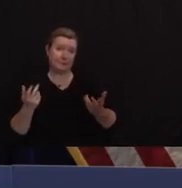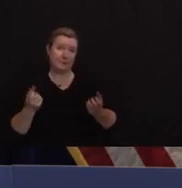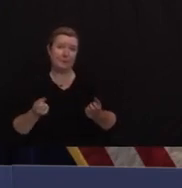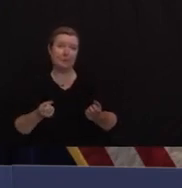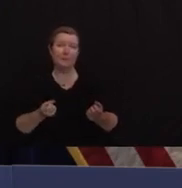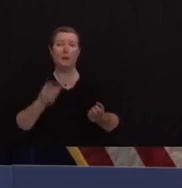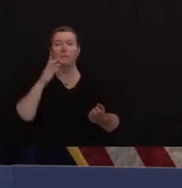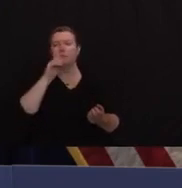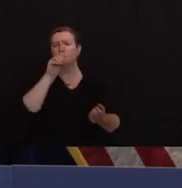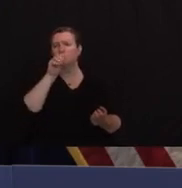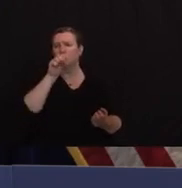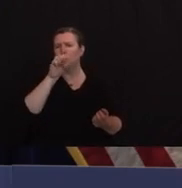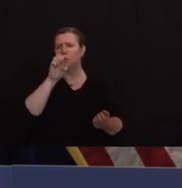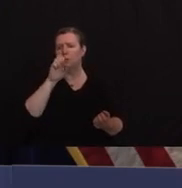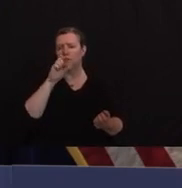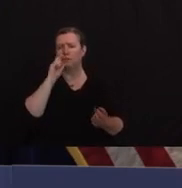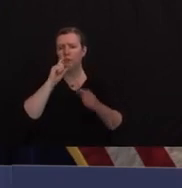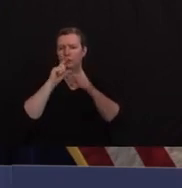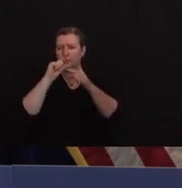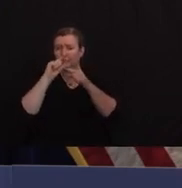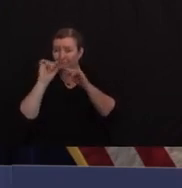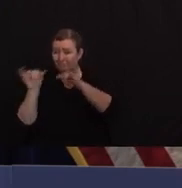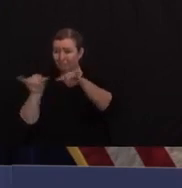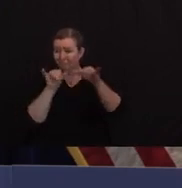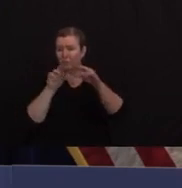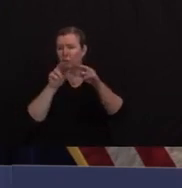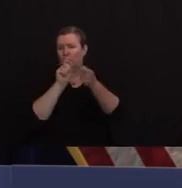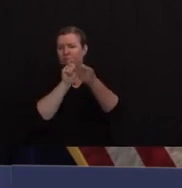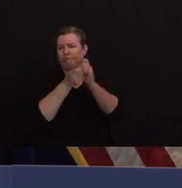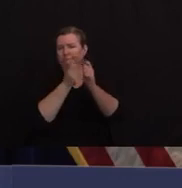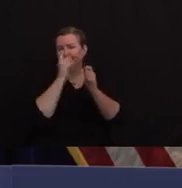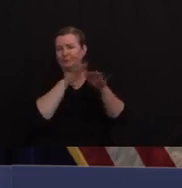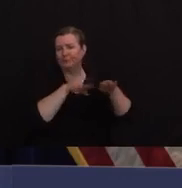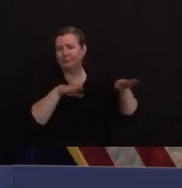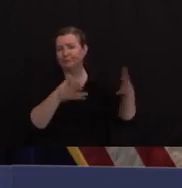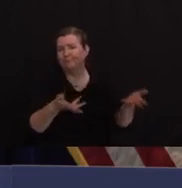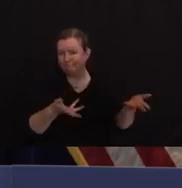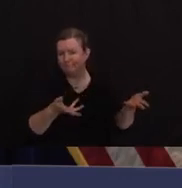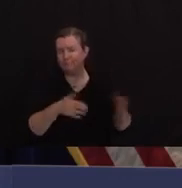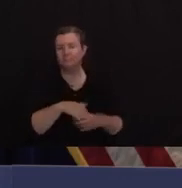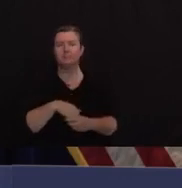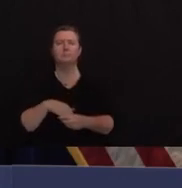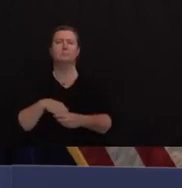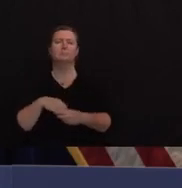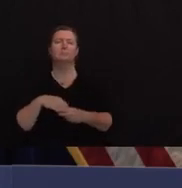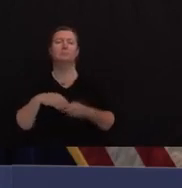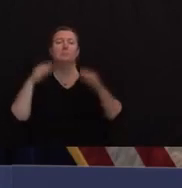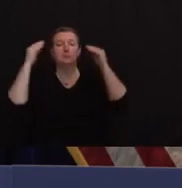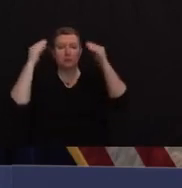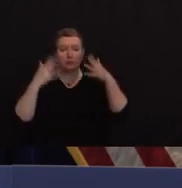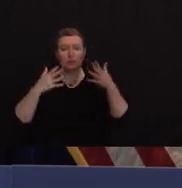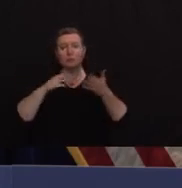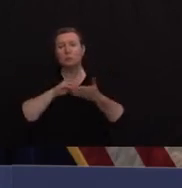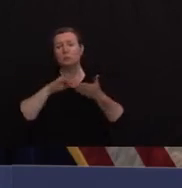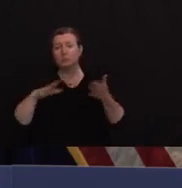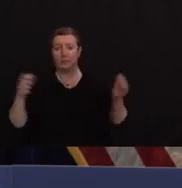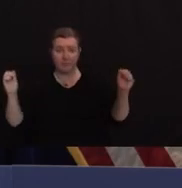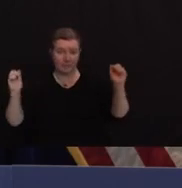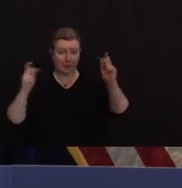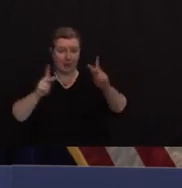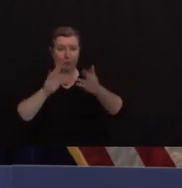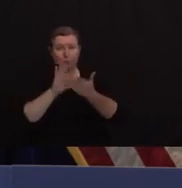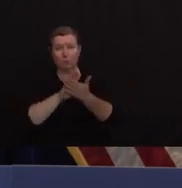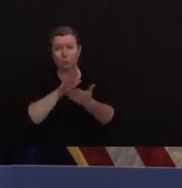As students, parents, and educators prepare to resume in-classroom instruction, it is important to remember this return to